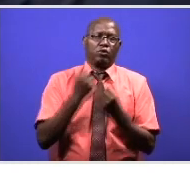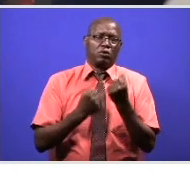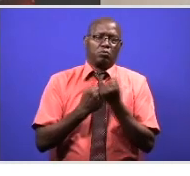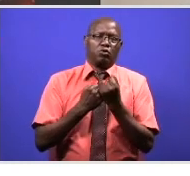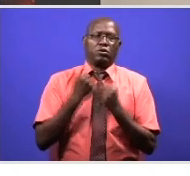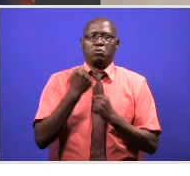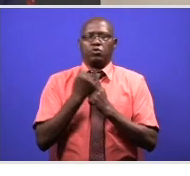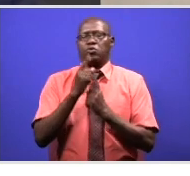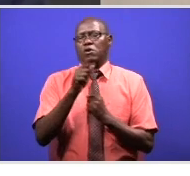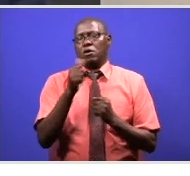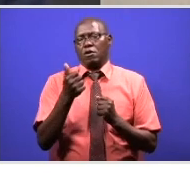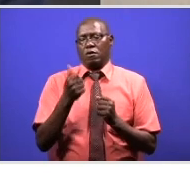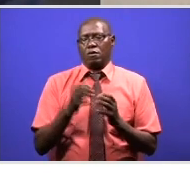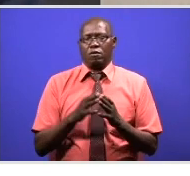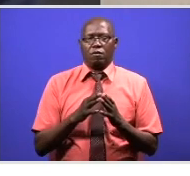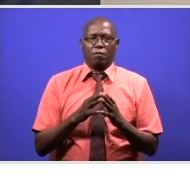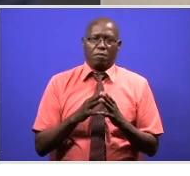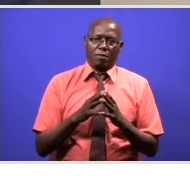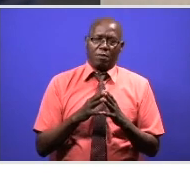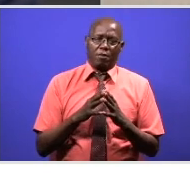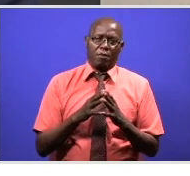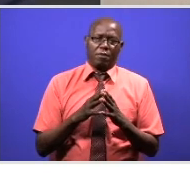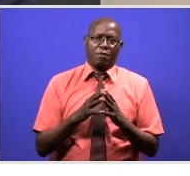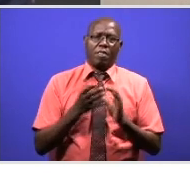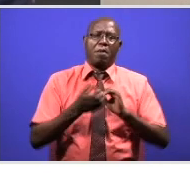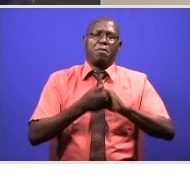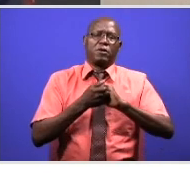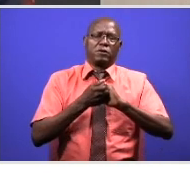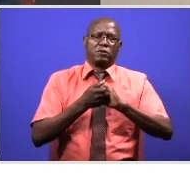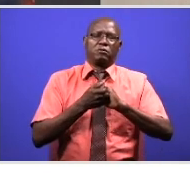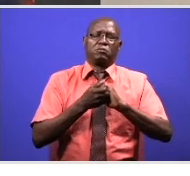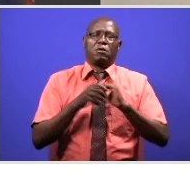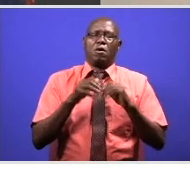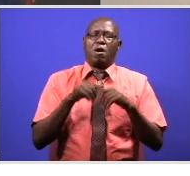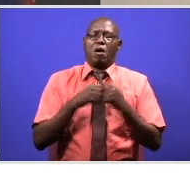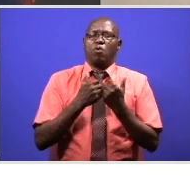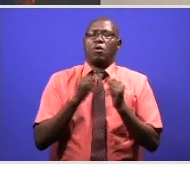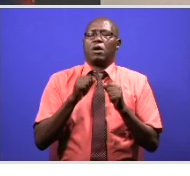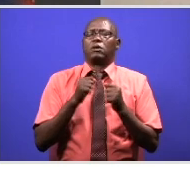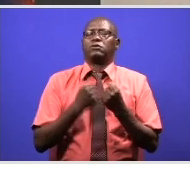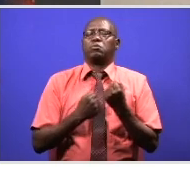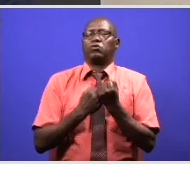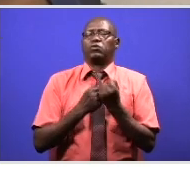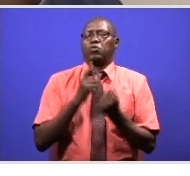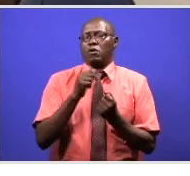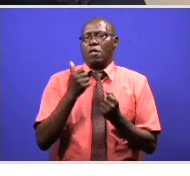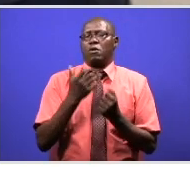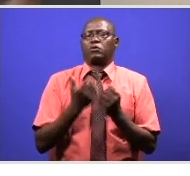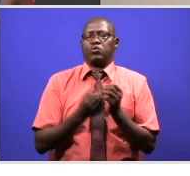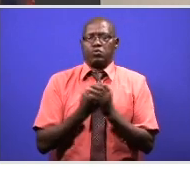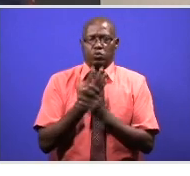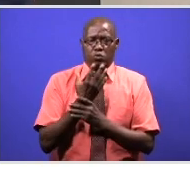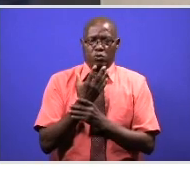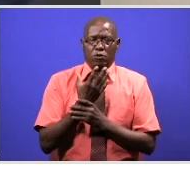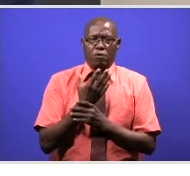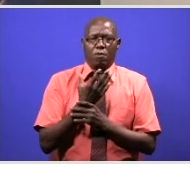why we are even talking, for example, about the partnerships. How do we support each other to grow? And so that the more we